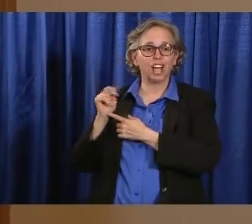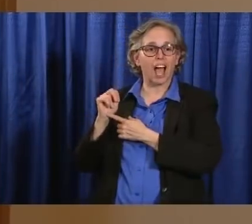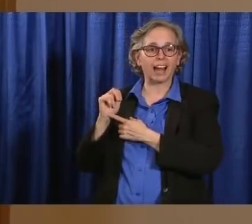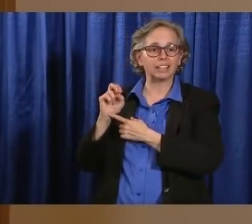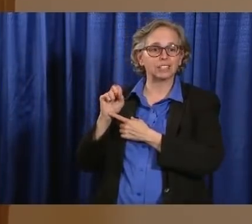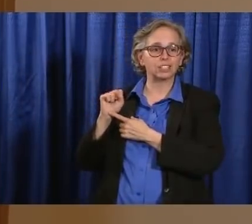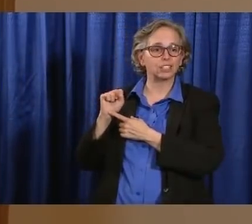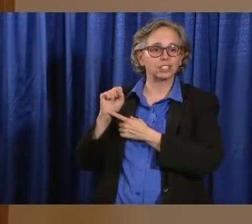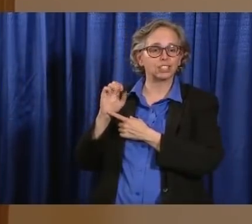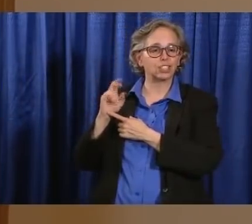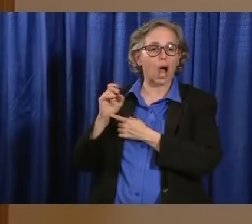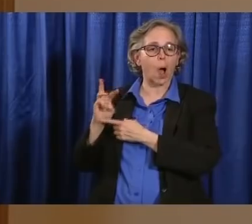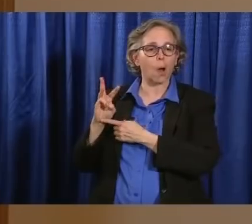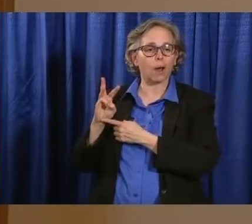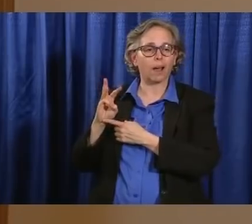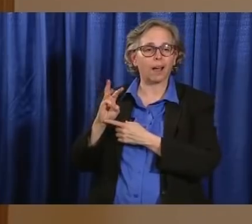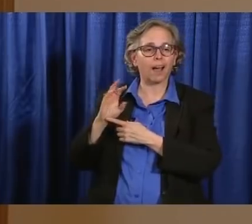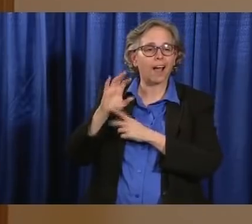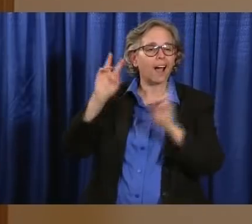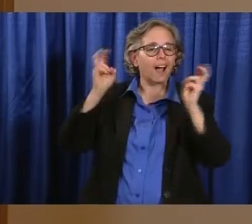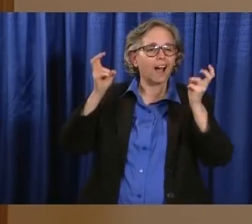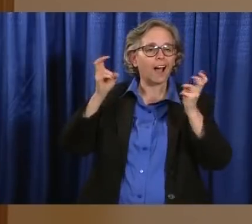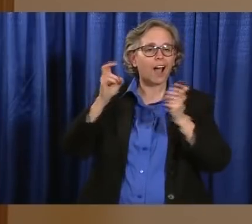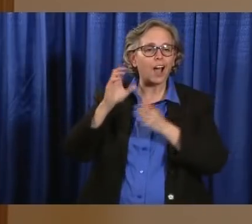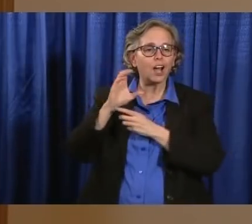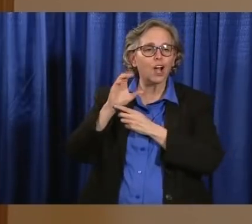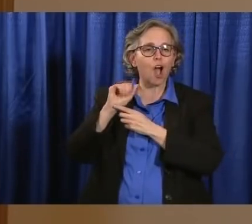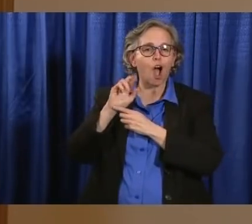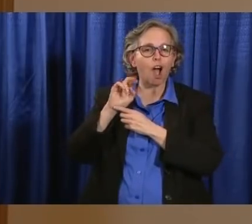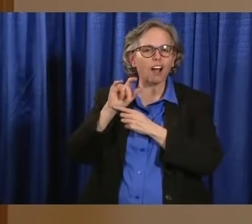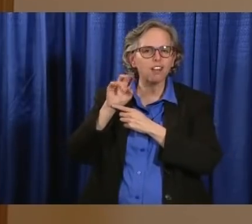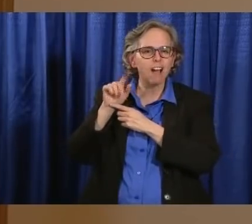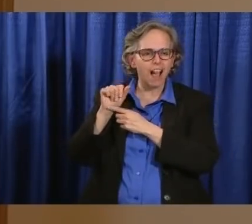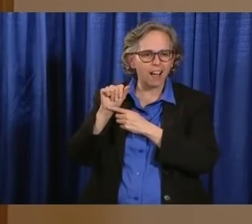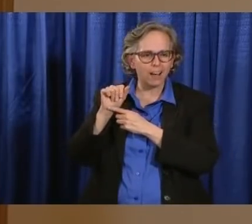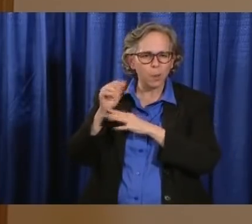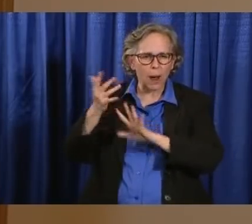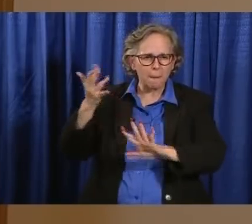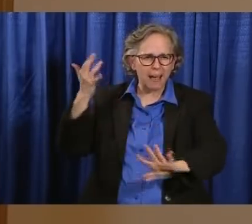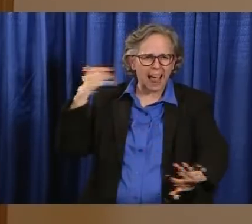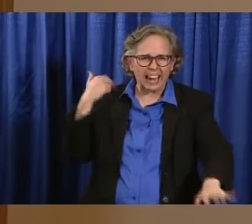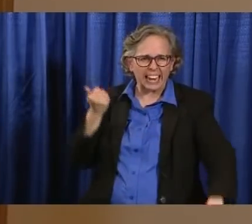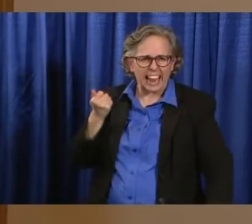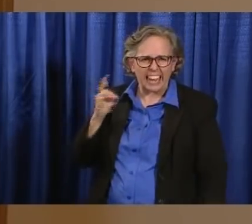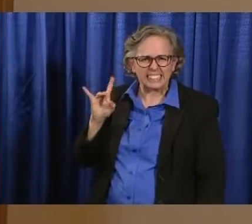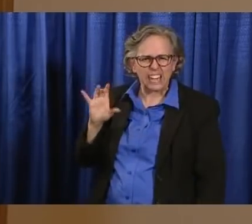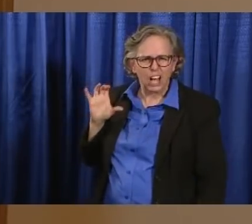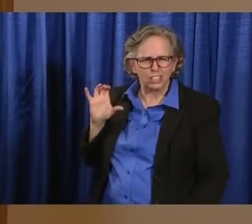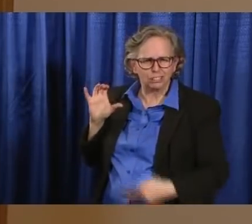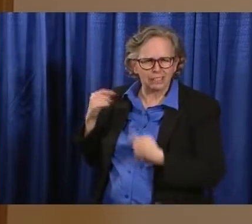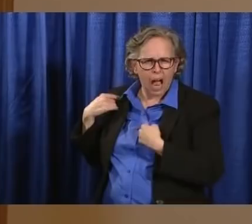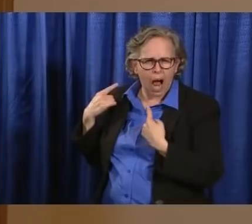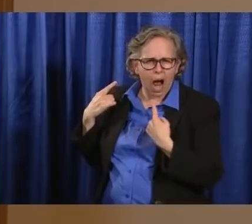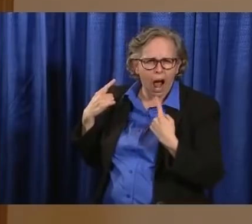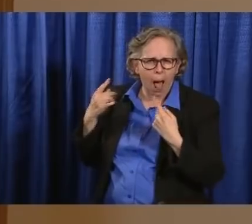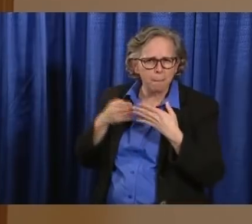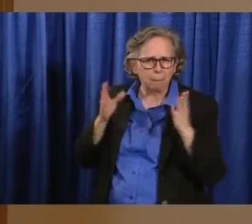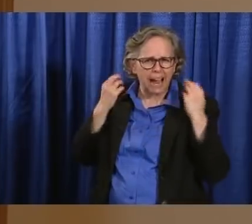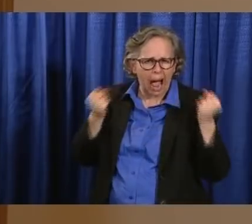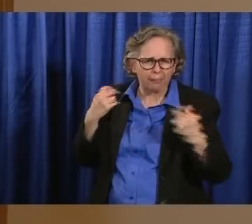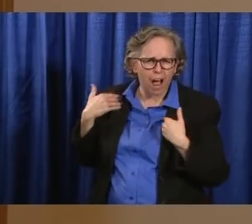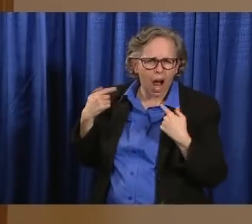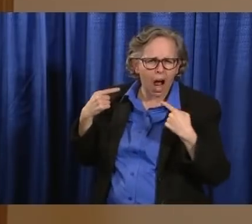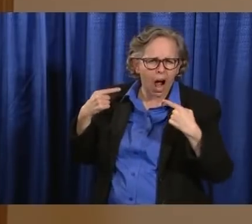the 1700s and the 1800s. This field goes a long way. And it's always been a battle of letting people know how